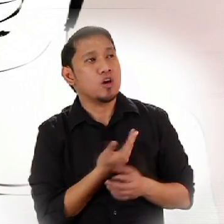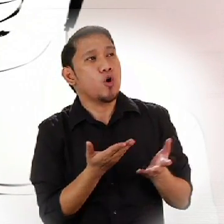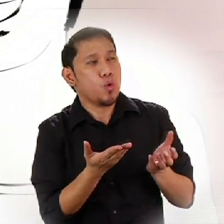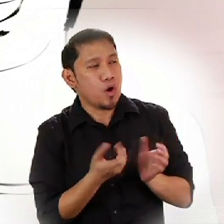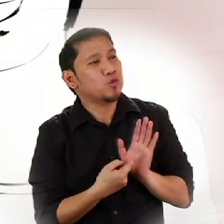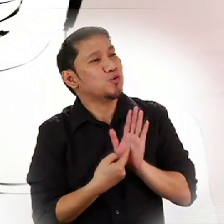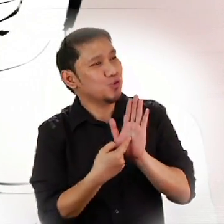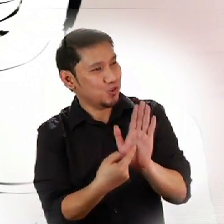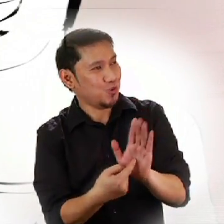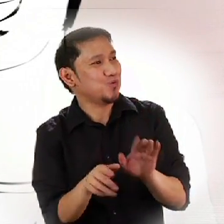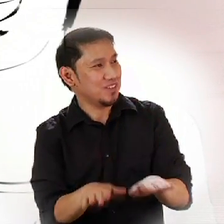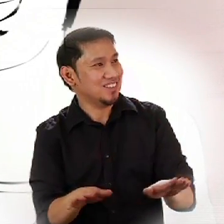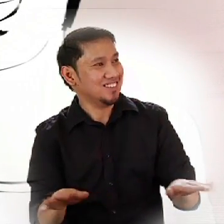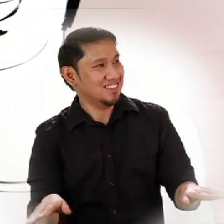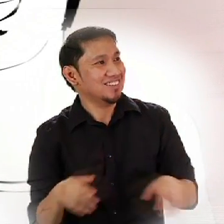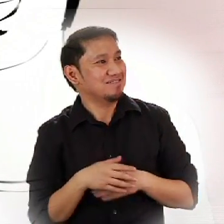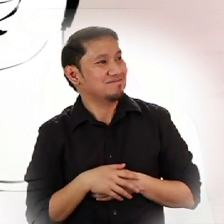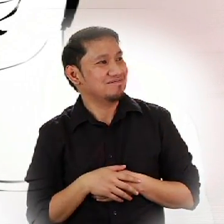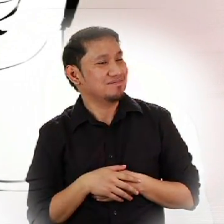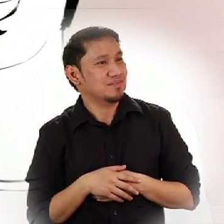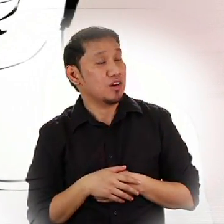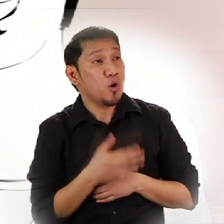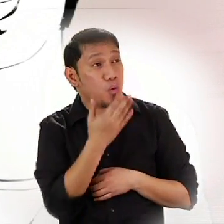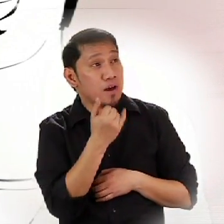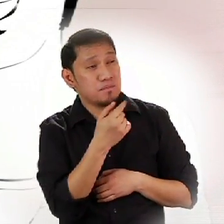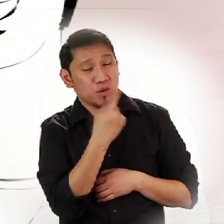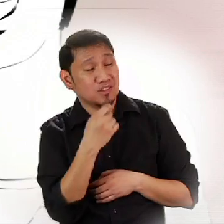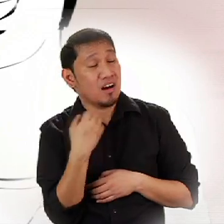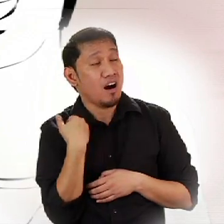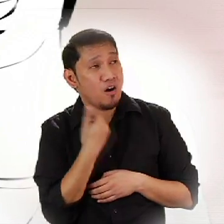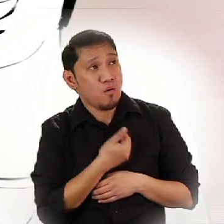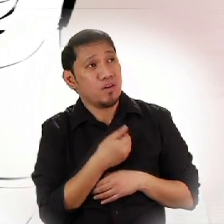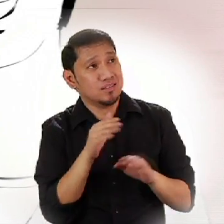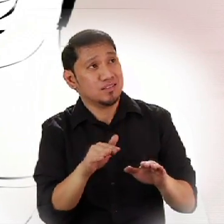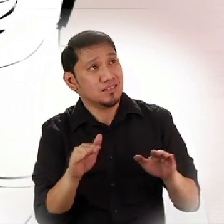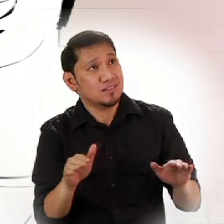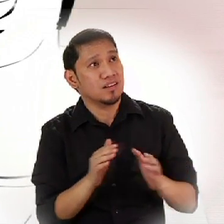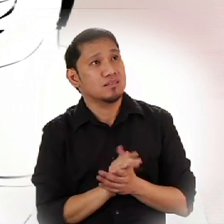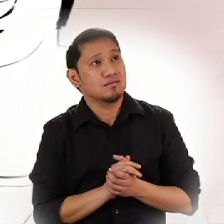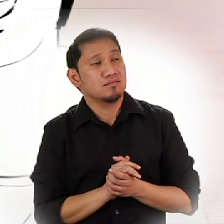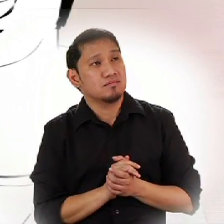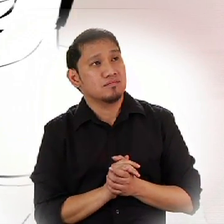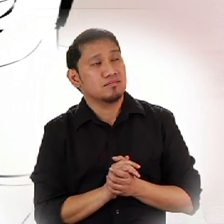to show our children. Because our children,